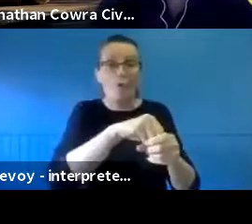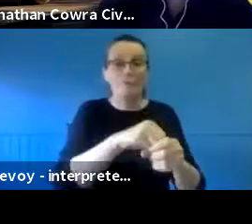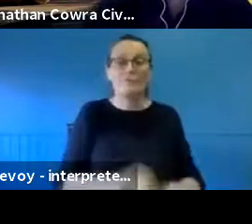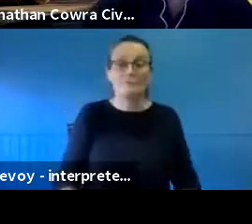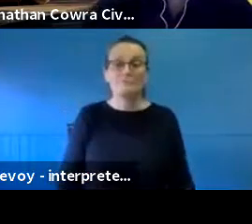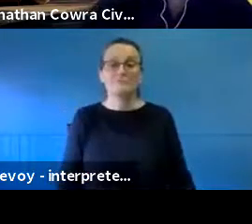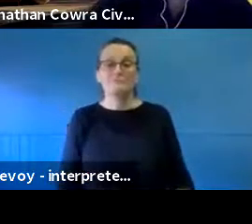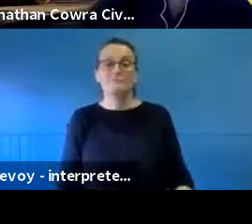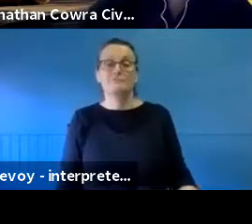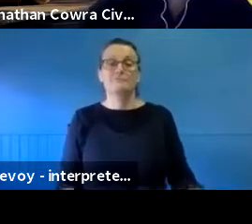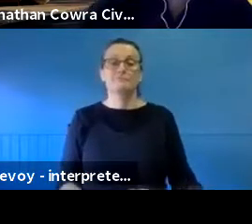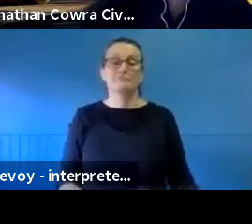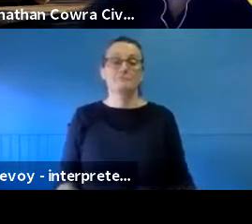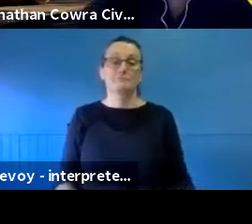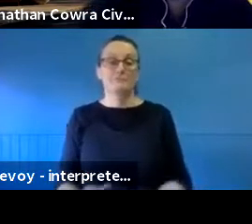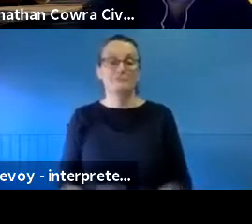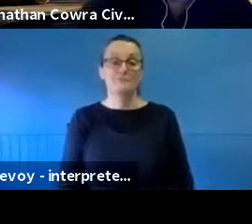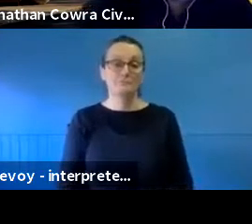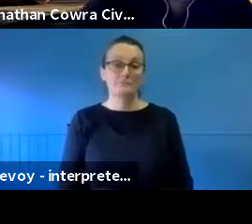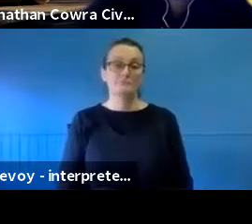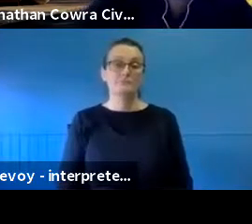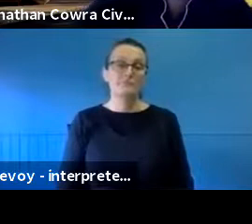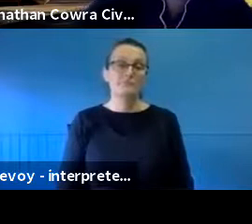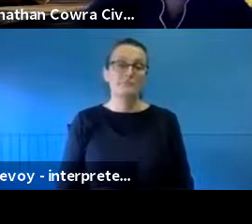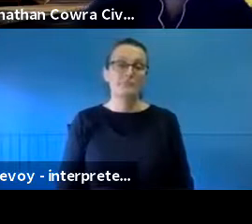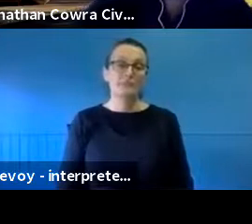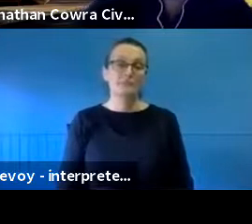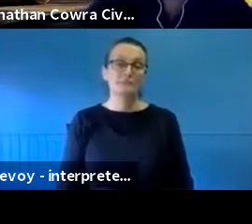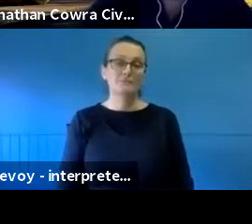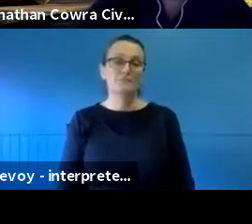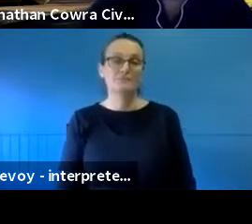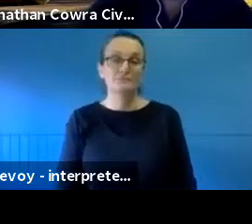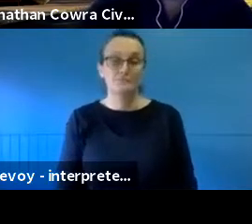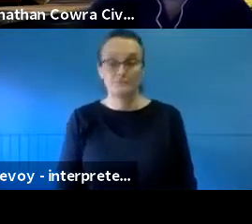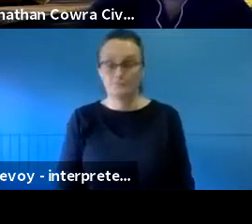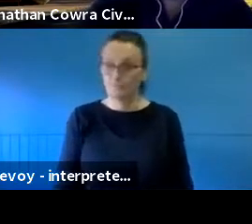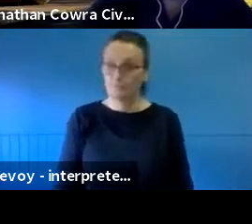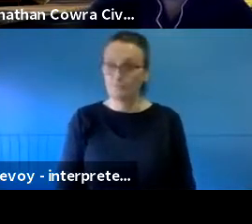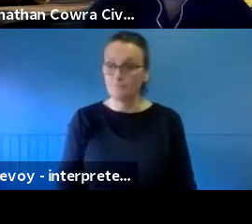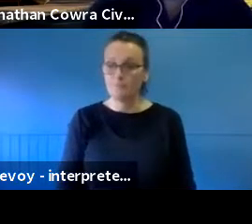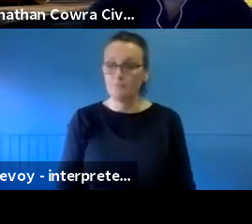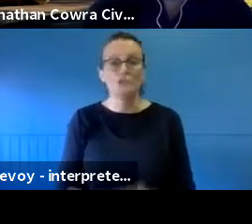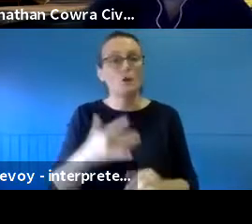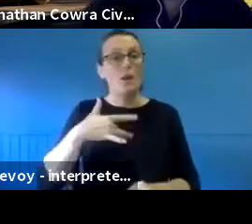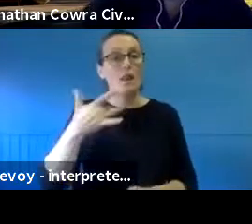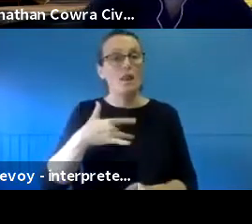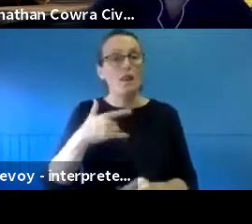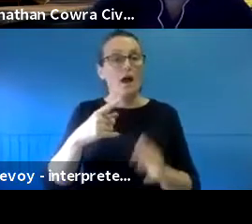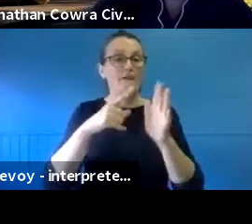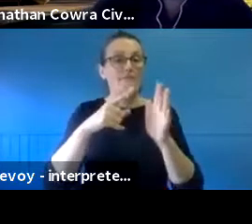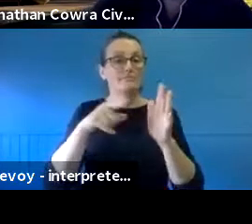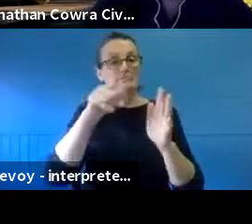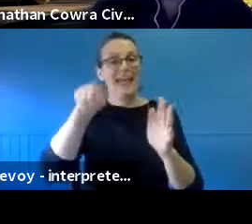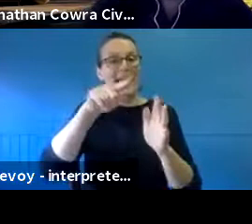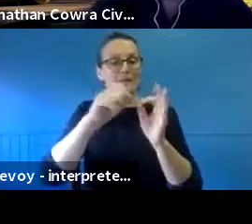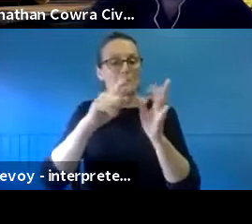And I guess in terms of programming as well, with Live and Solo at the Bolo, I was able to program internationally. So it was